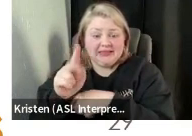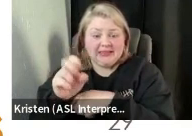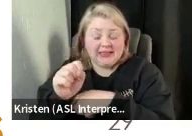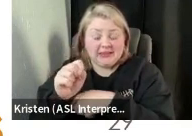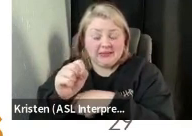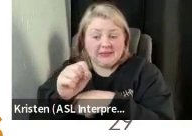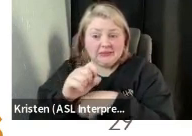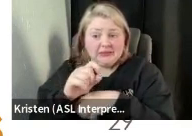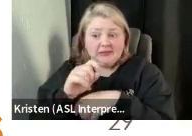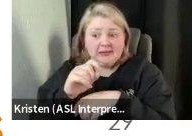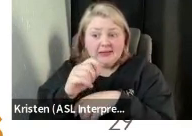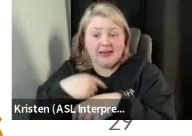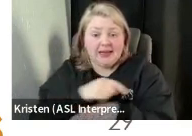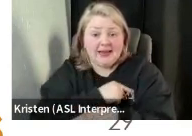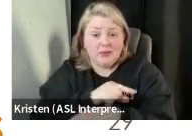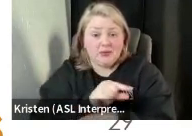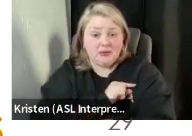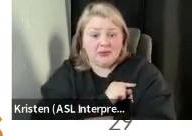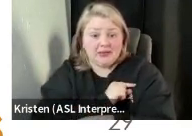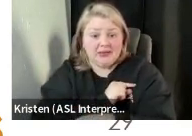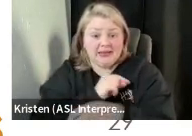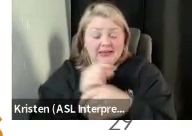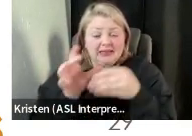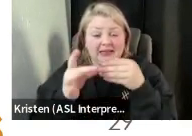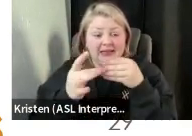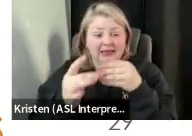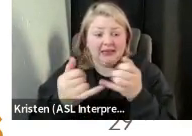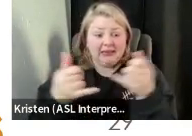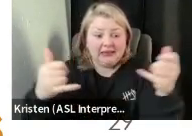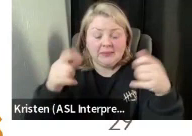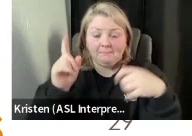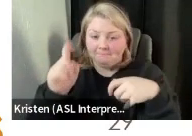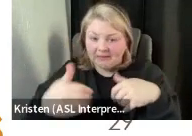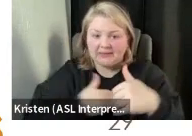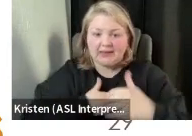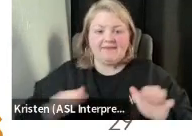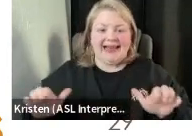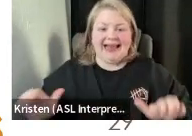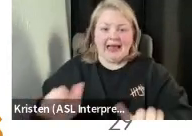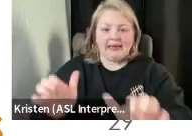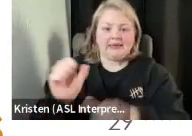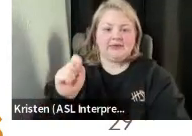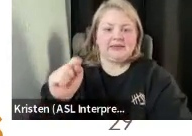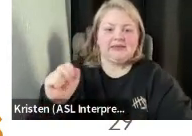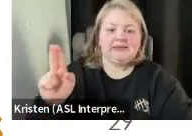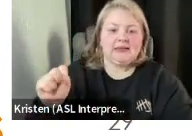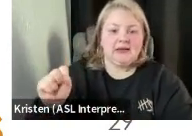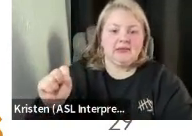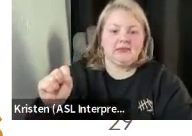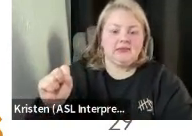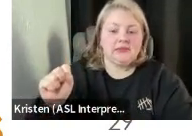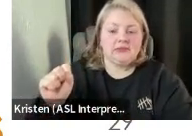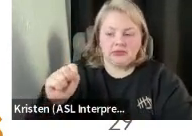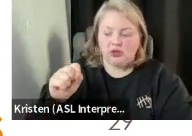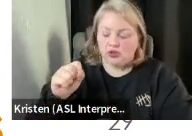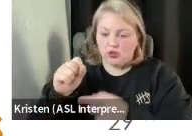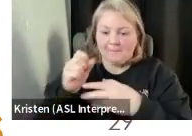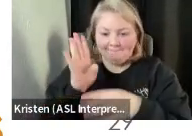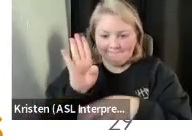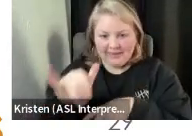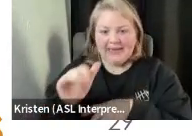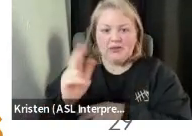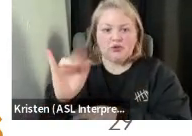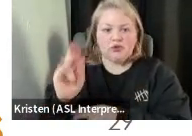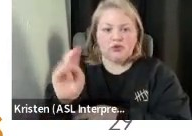our eligibility guidelines specifically state that you have to have that active status in place as of the deadline,